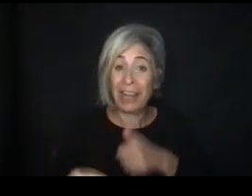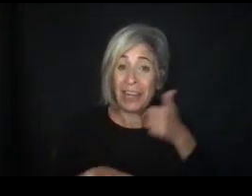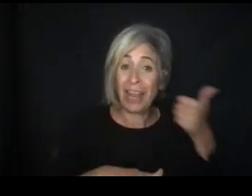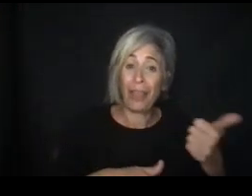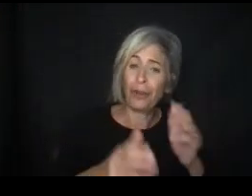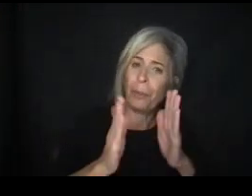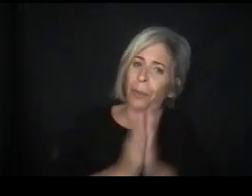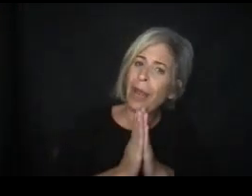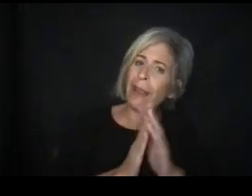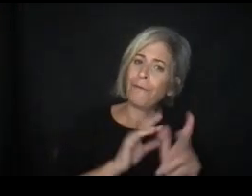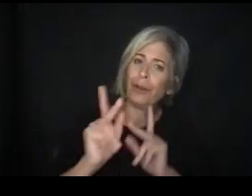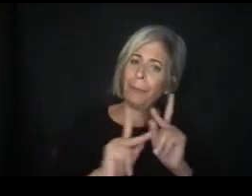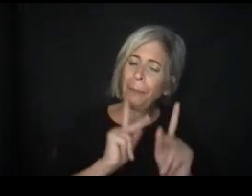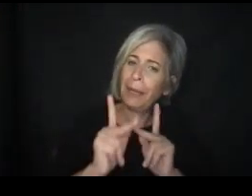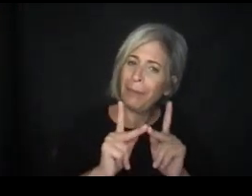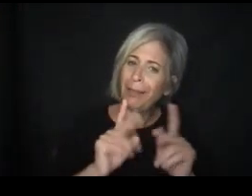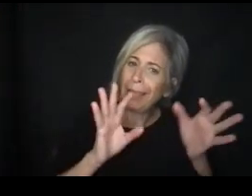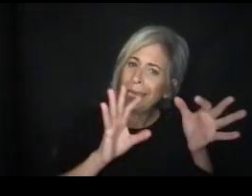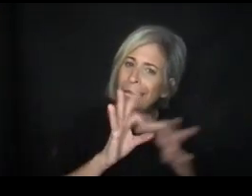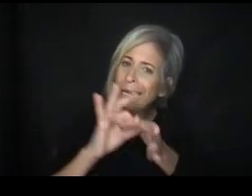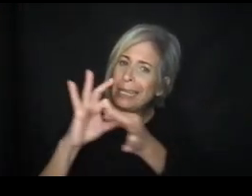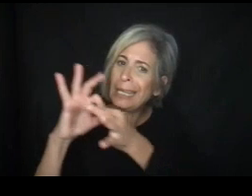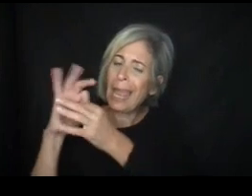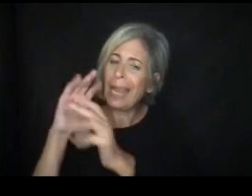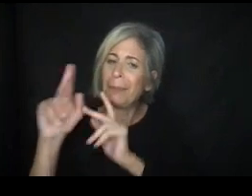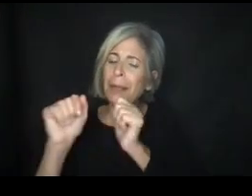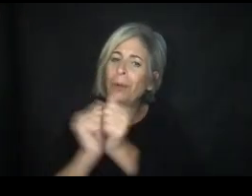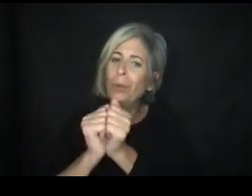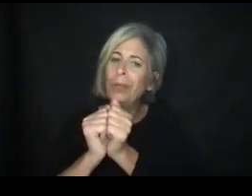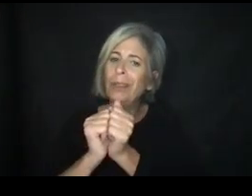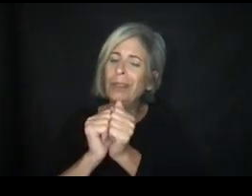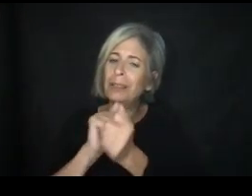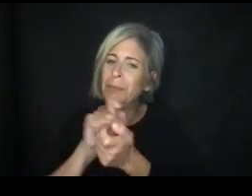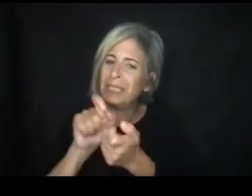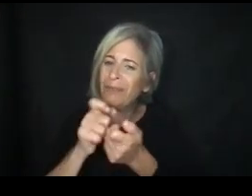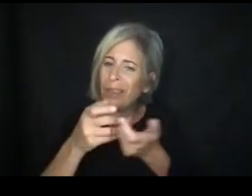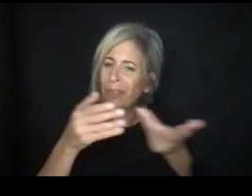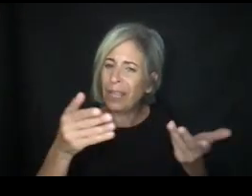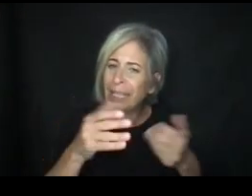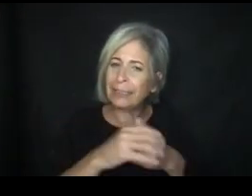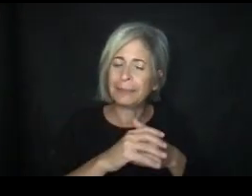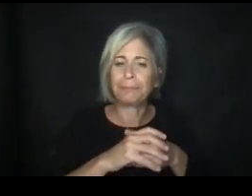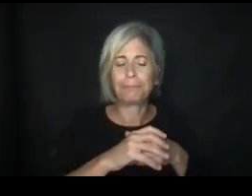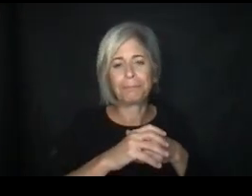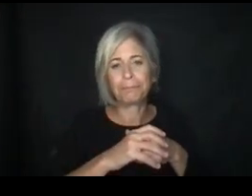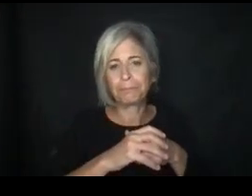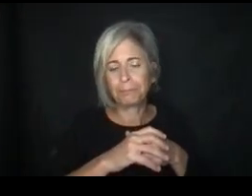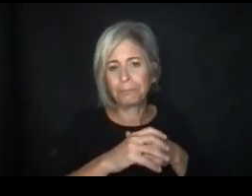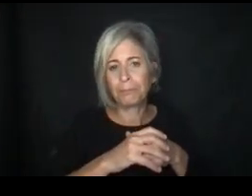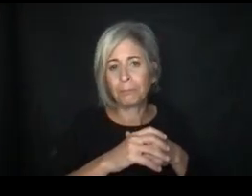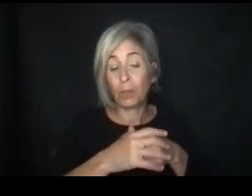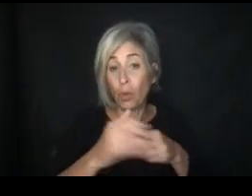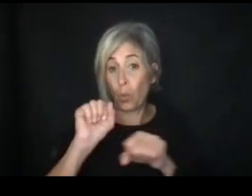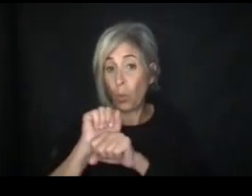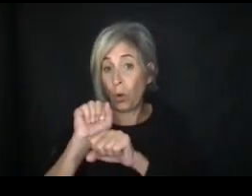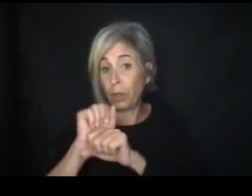folk and connect folk with our certain things to a place where working